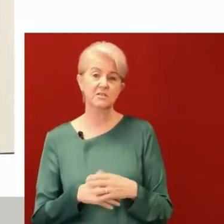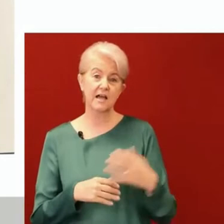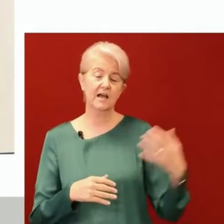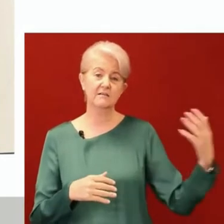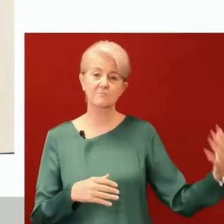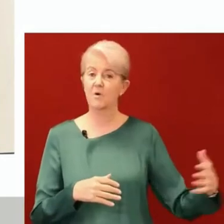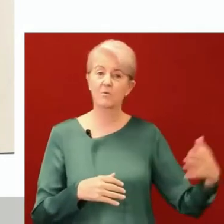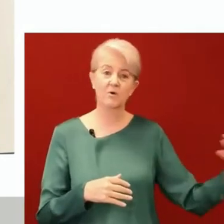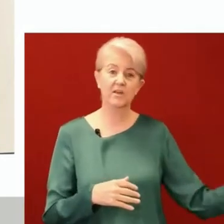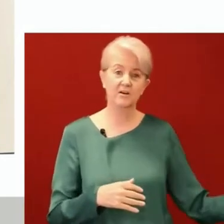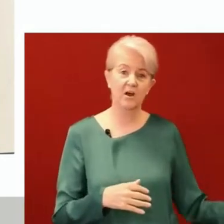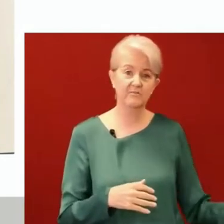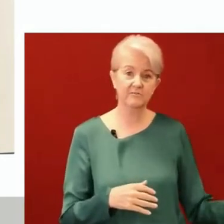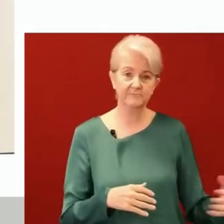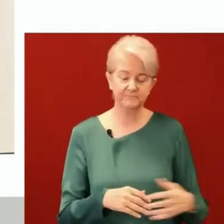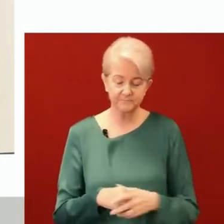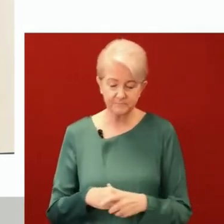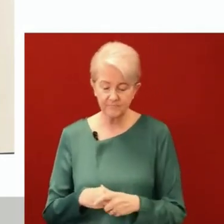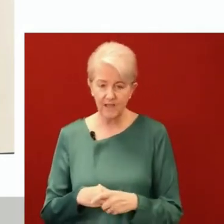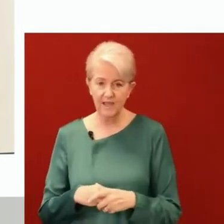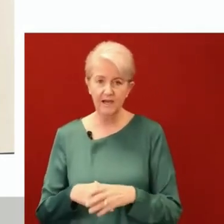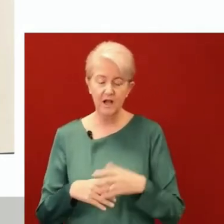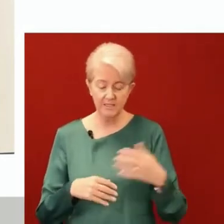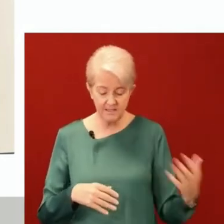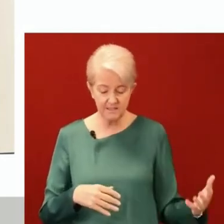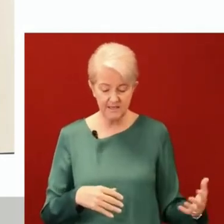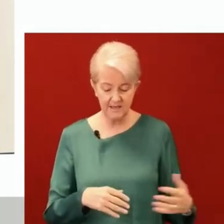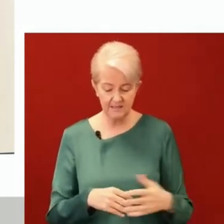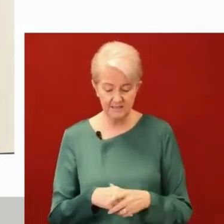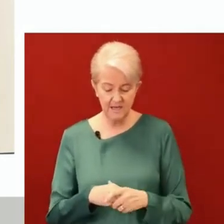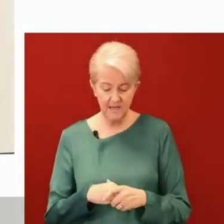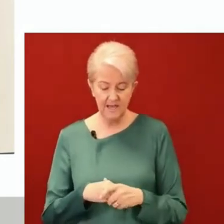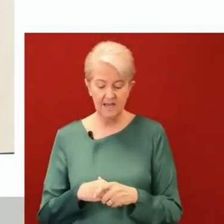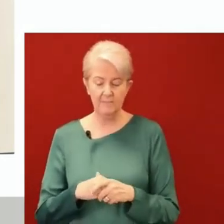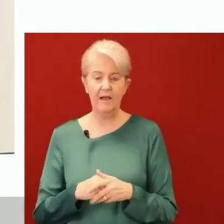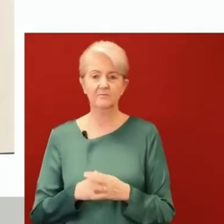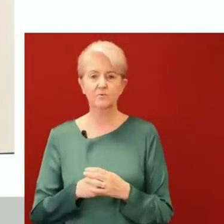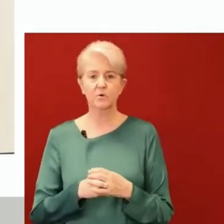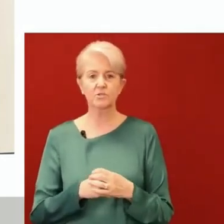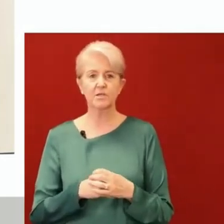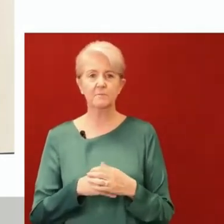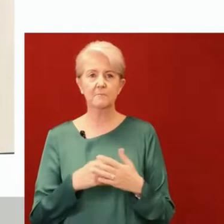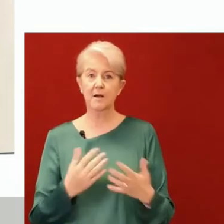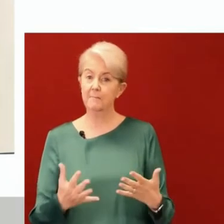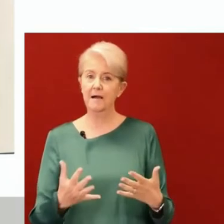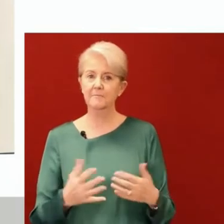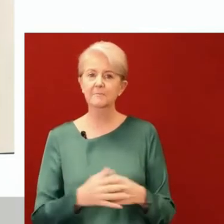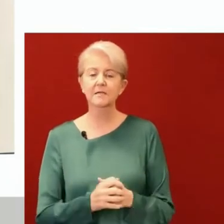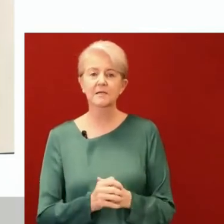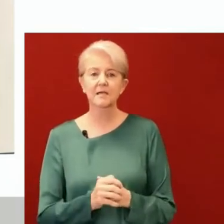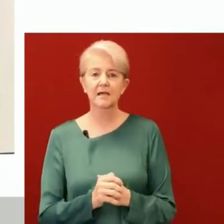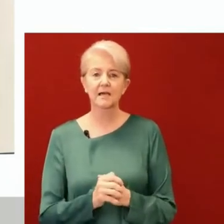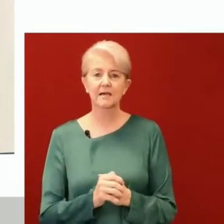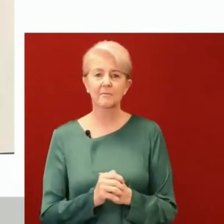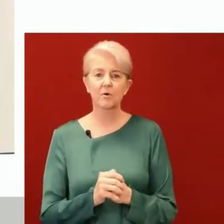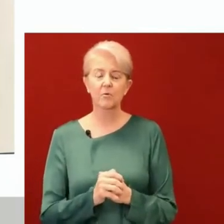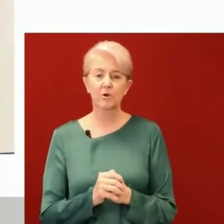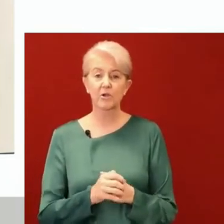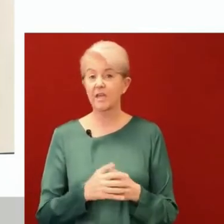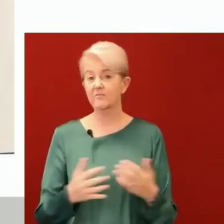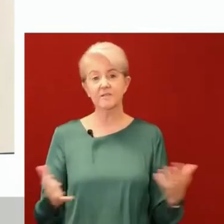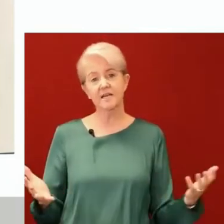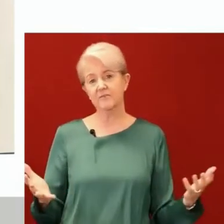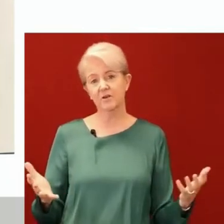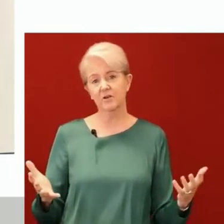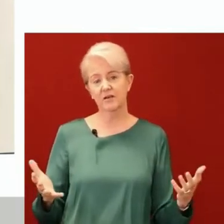to start my working life. And I did that after watching my mum